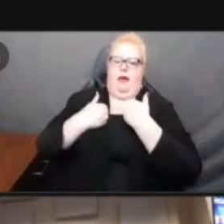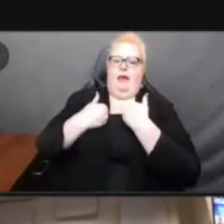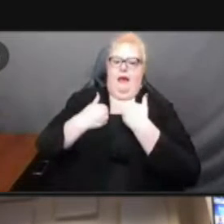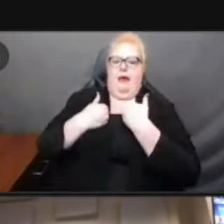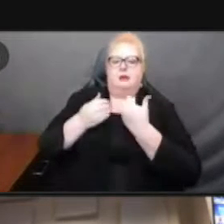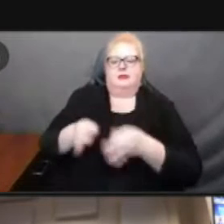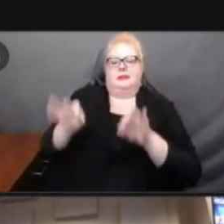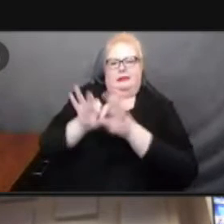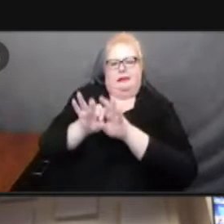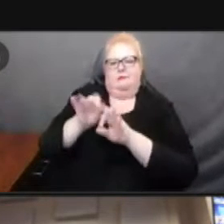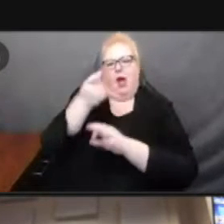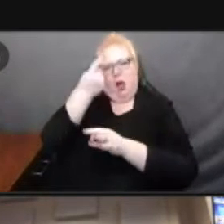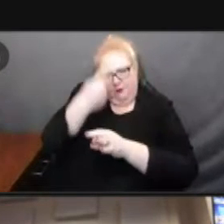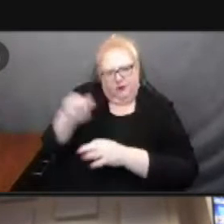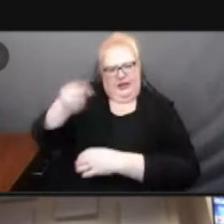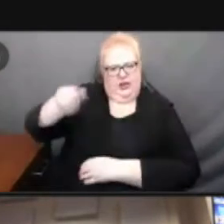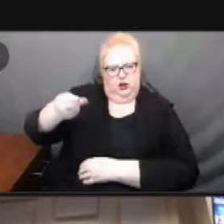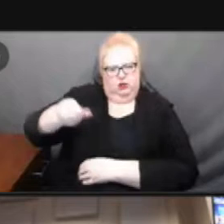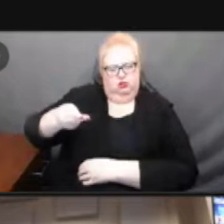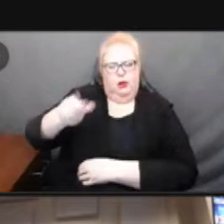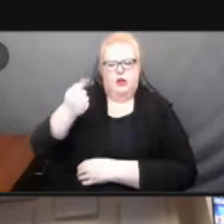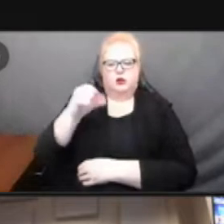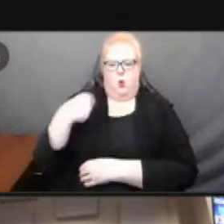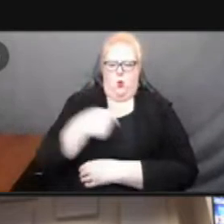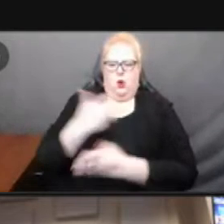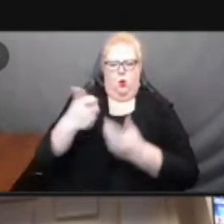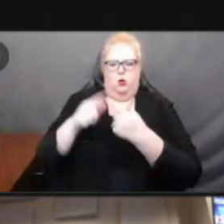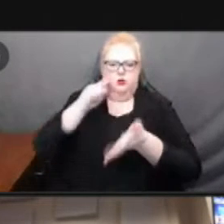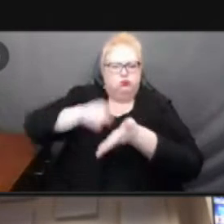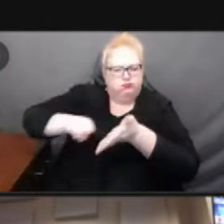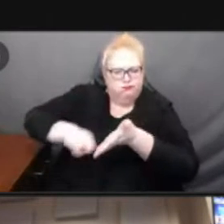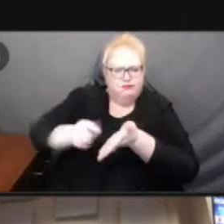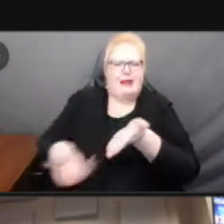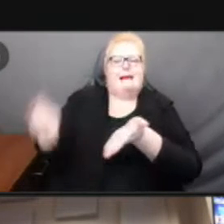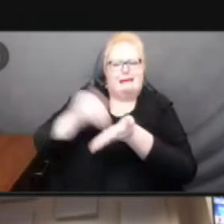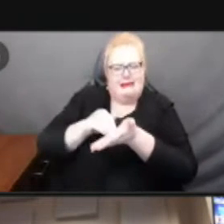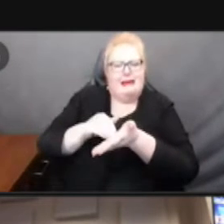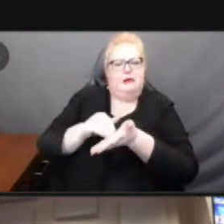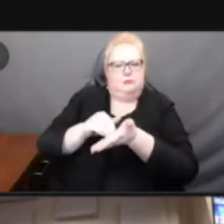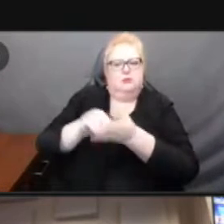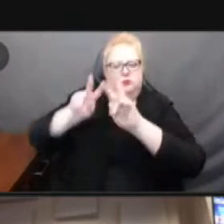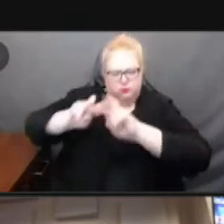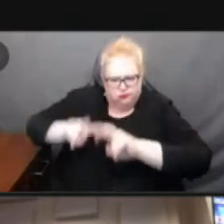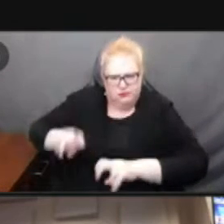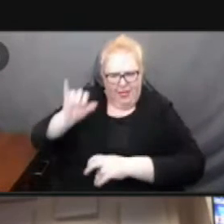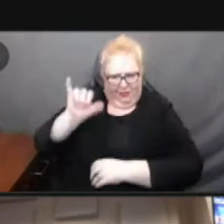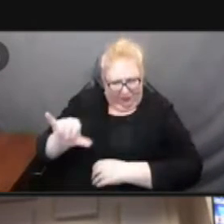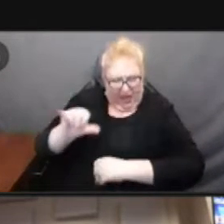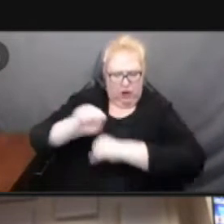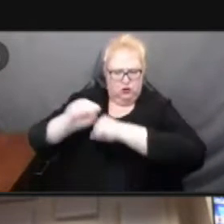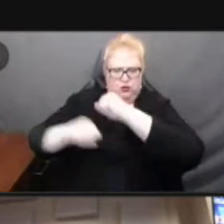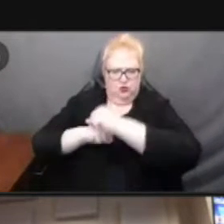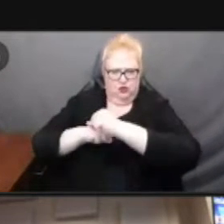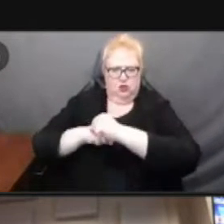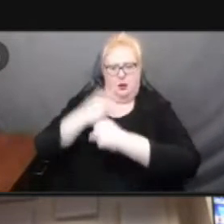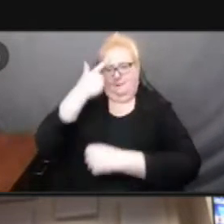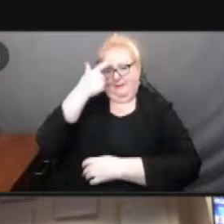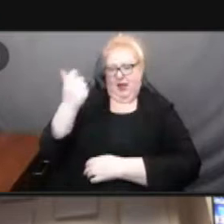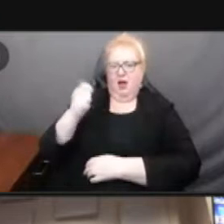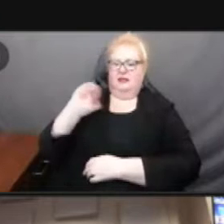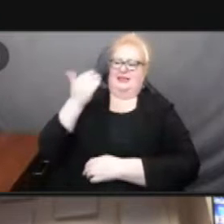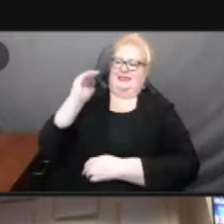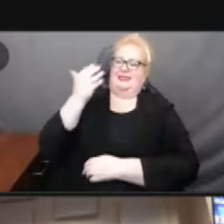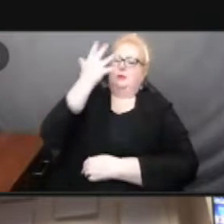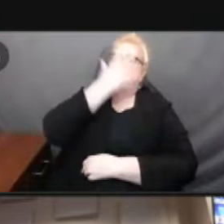the concern again that we look at that structure. I know the facade appears to be in good shape, but the